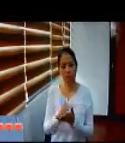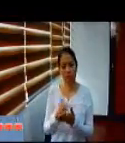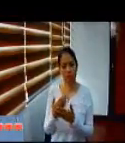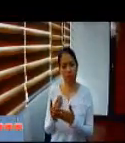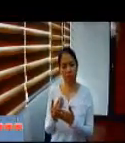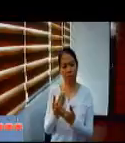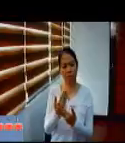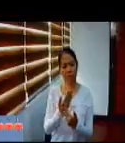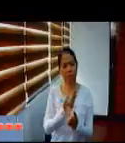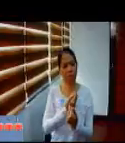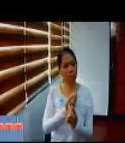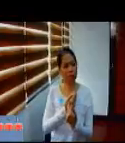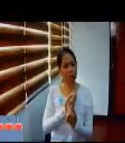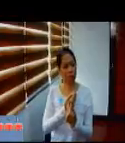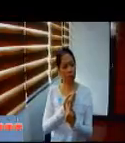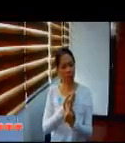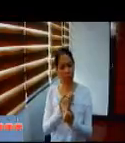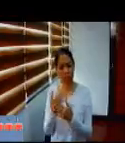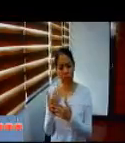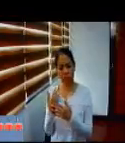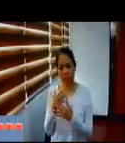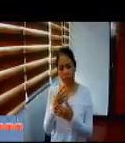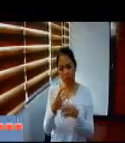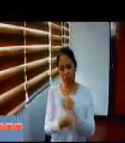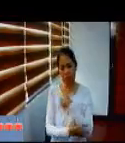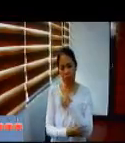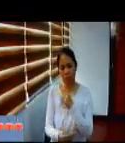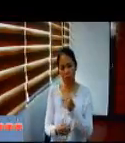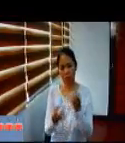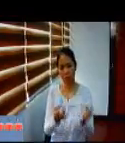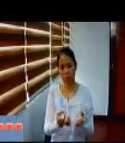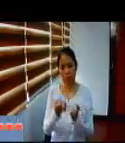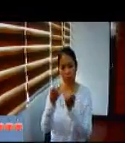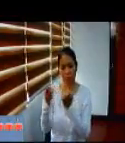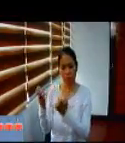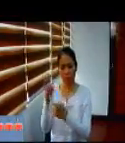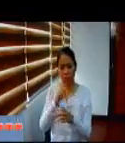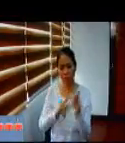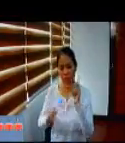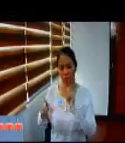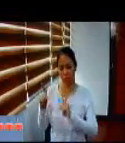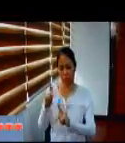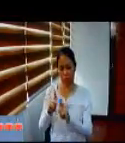importer and we have a very poor export performance. Now, what are the,